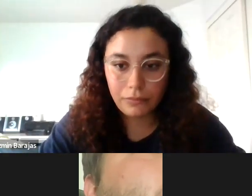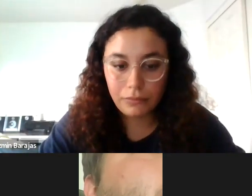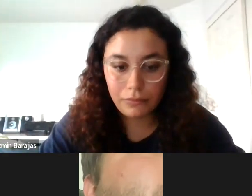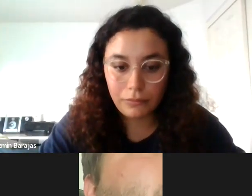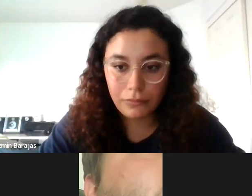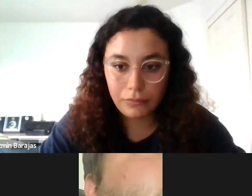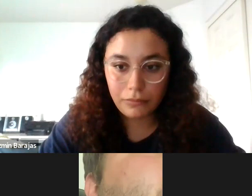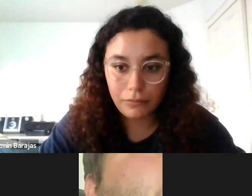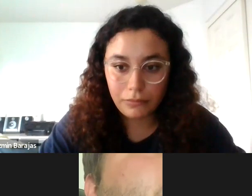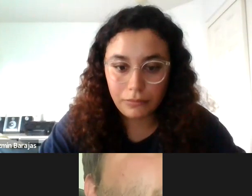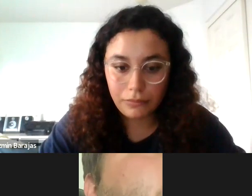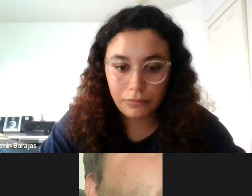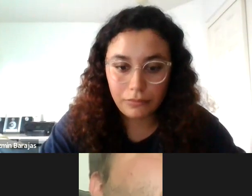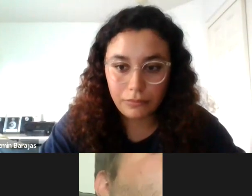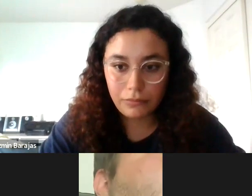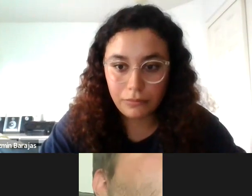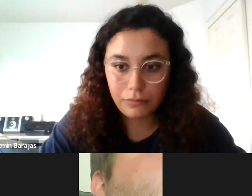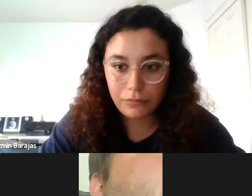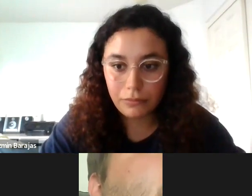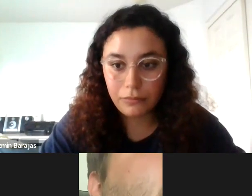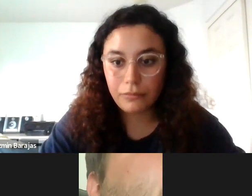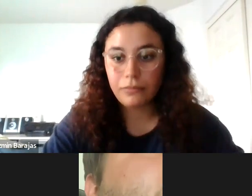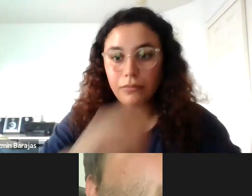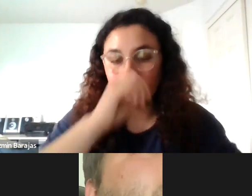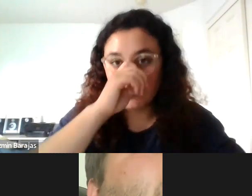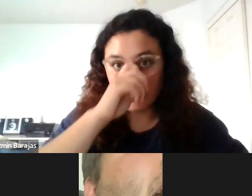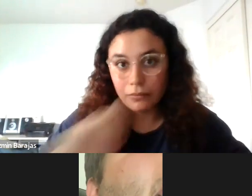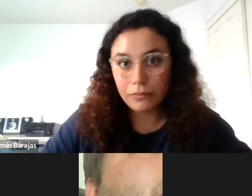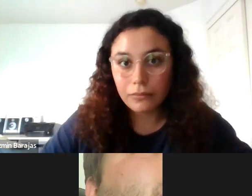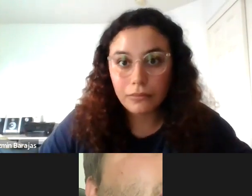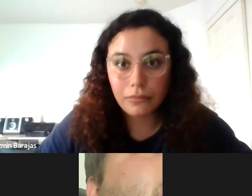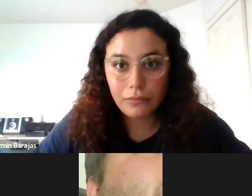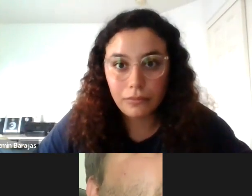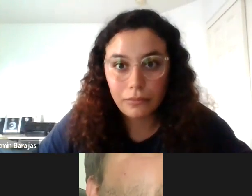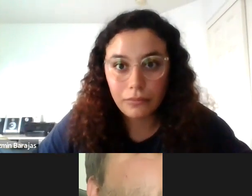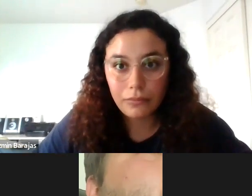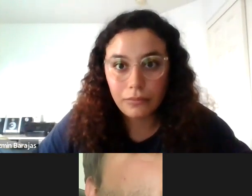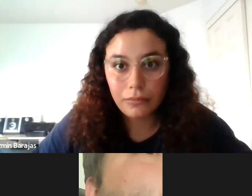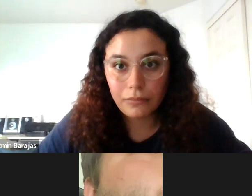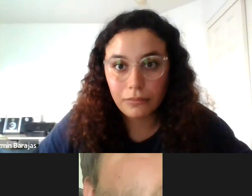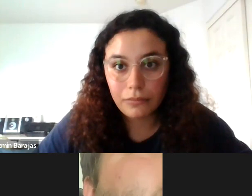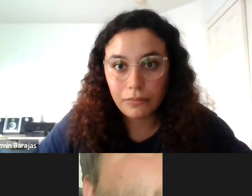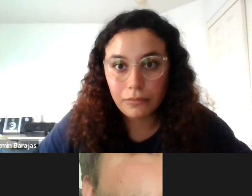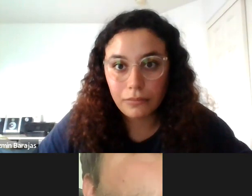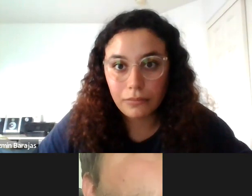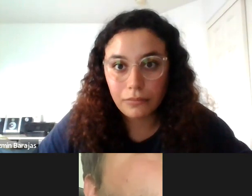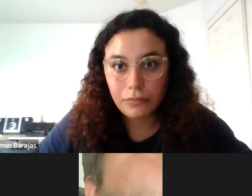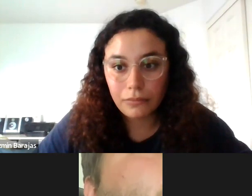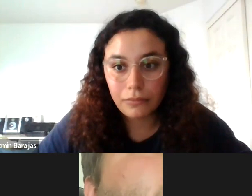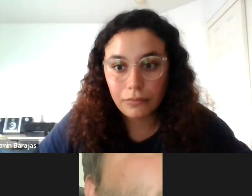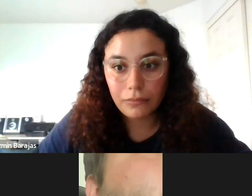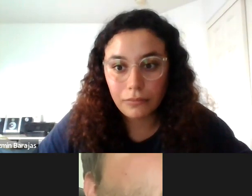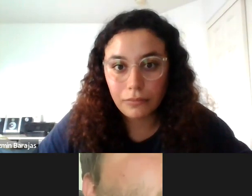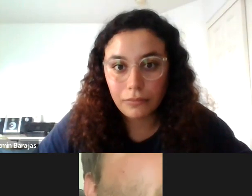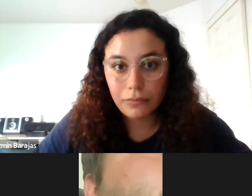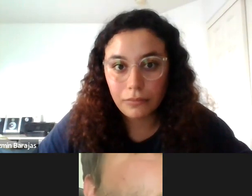wanted me to do that because they felt like they didn't say this, but I just kind of assume, I'm not for sure, but